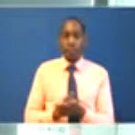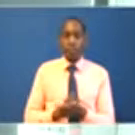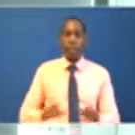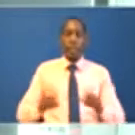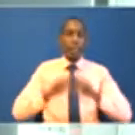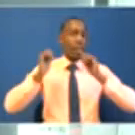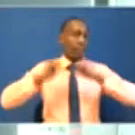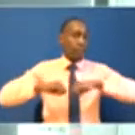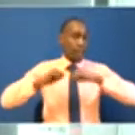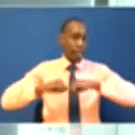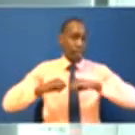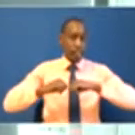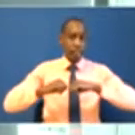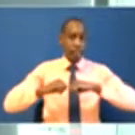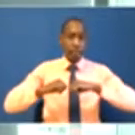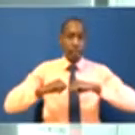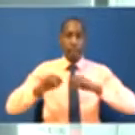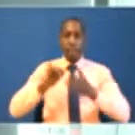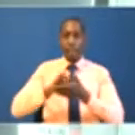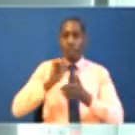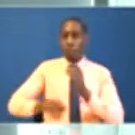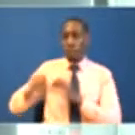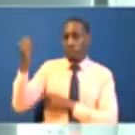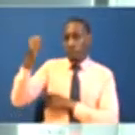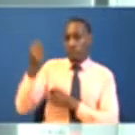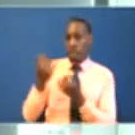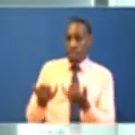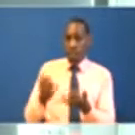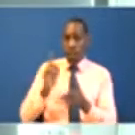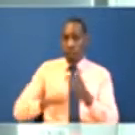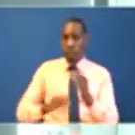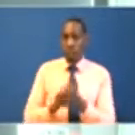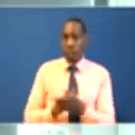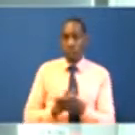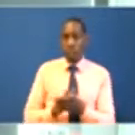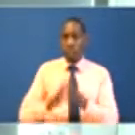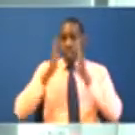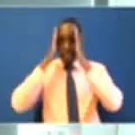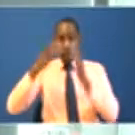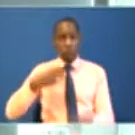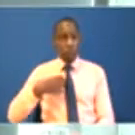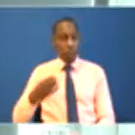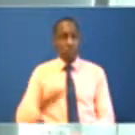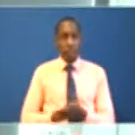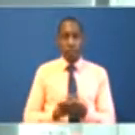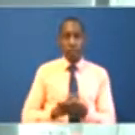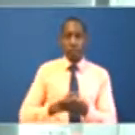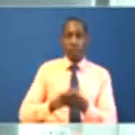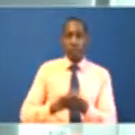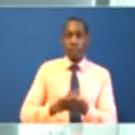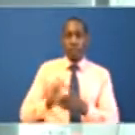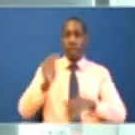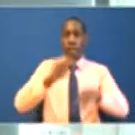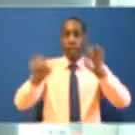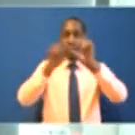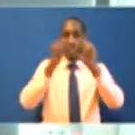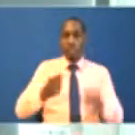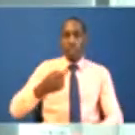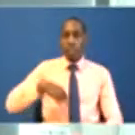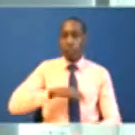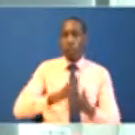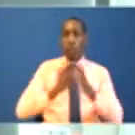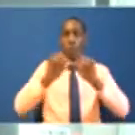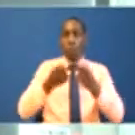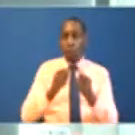agree unfortunately that politics has become a lot about money our electoral system is still broken